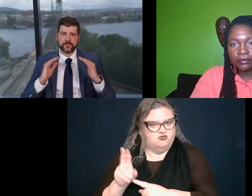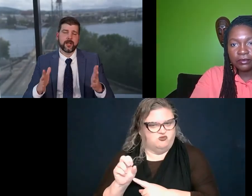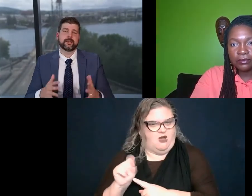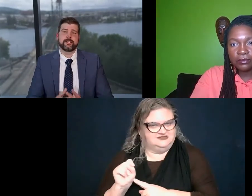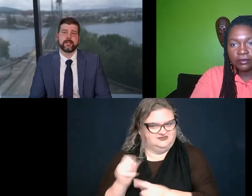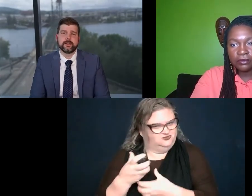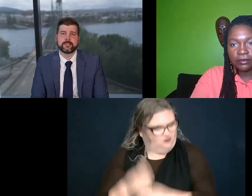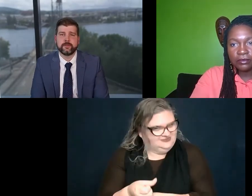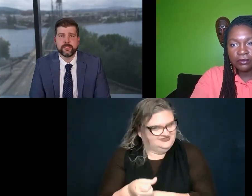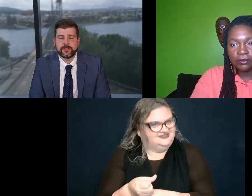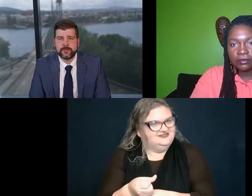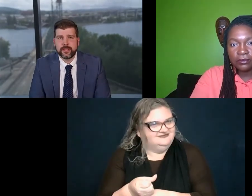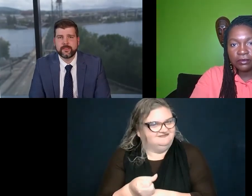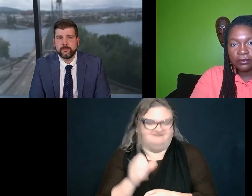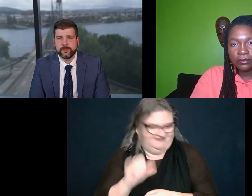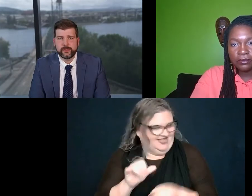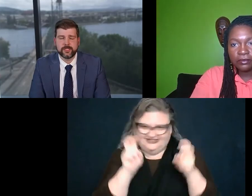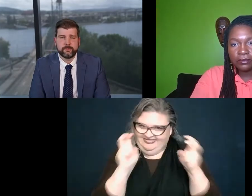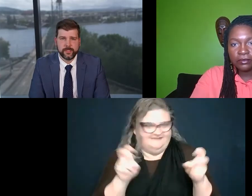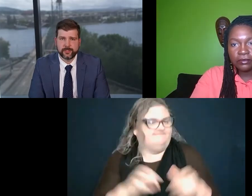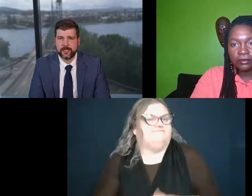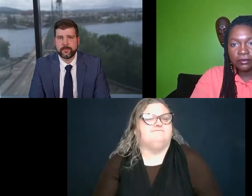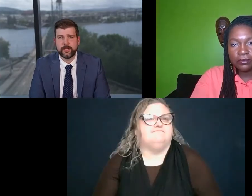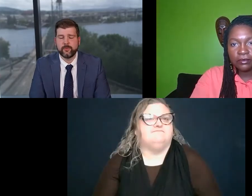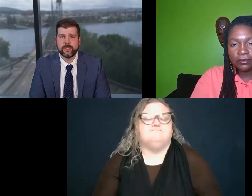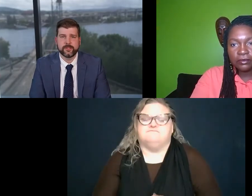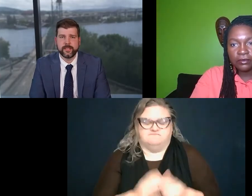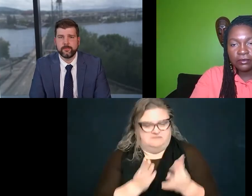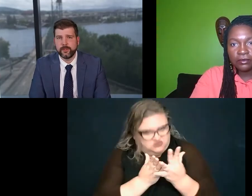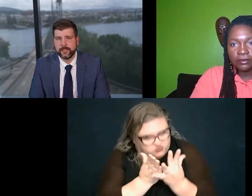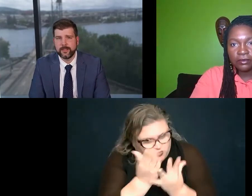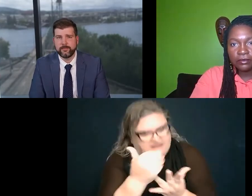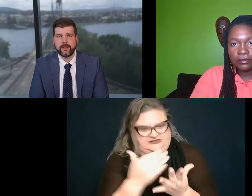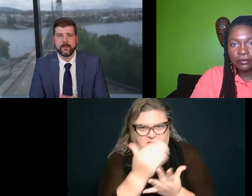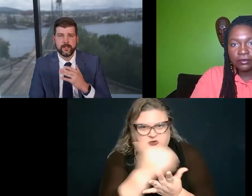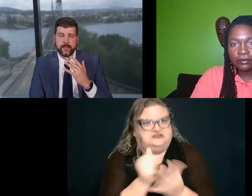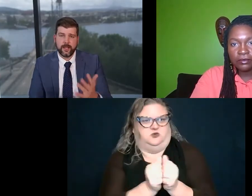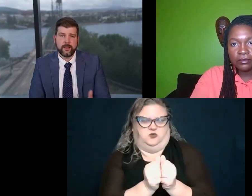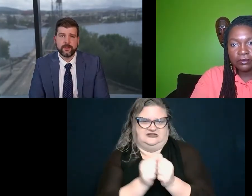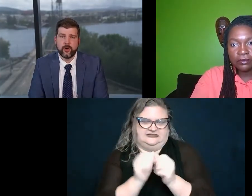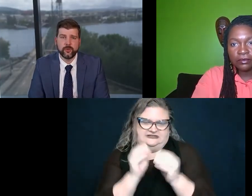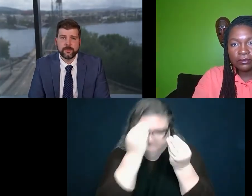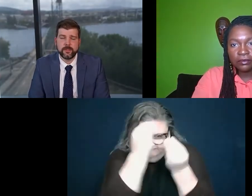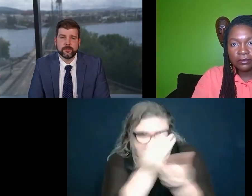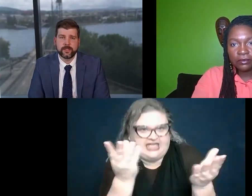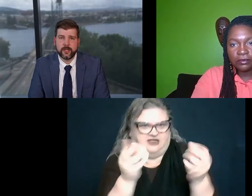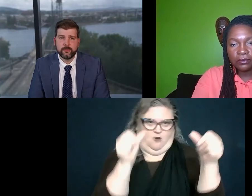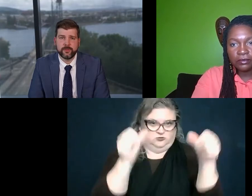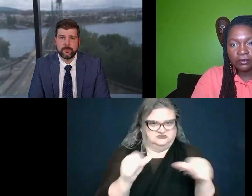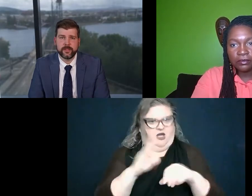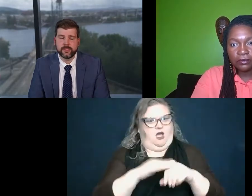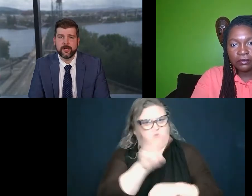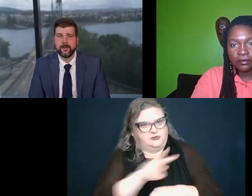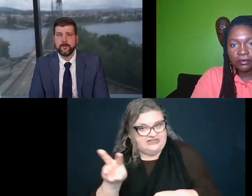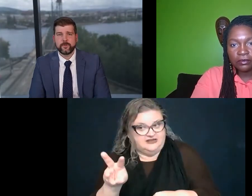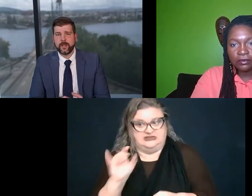know, we've talked on some of the issues that I think build trust, being transparent with our data, putting it up there, you know, holding people accountable when